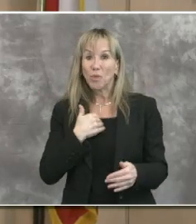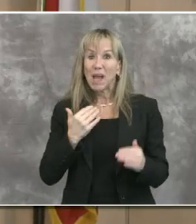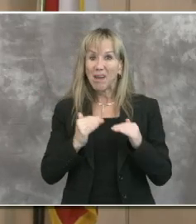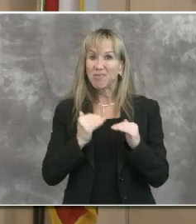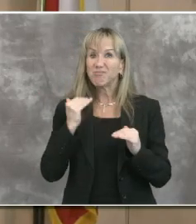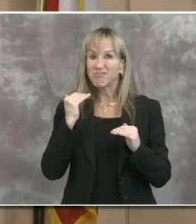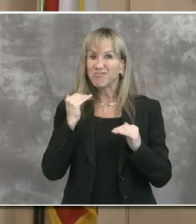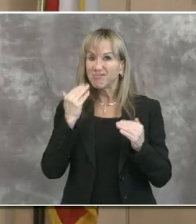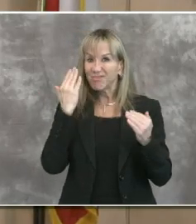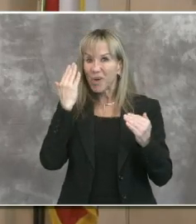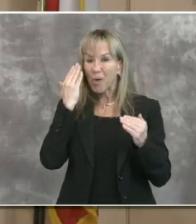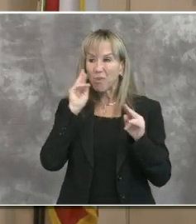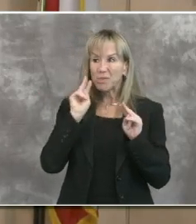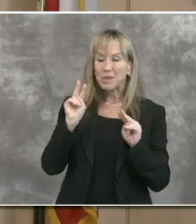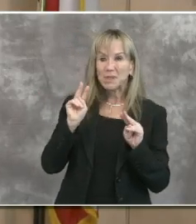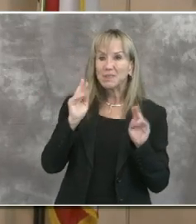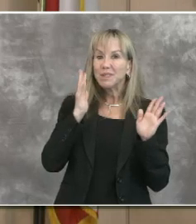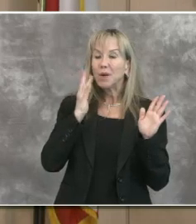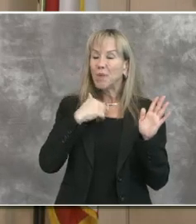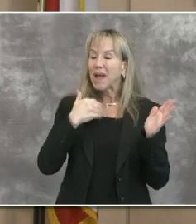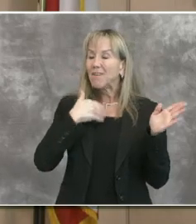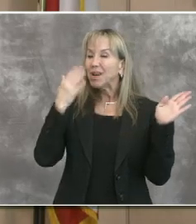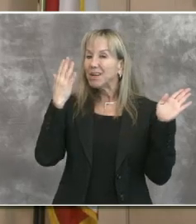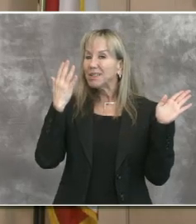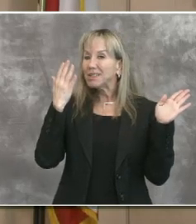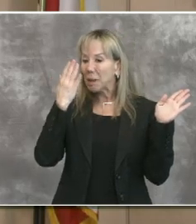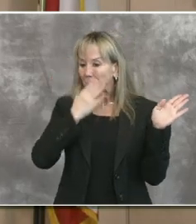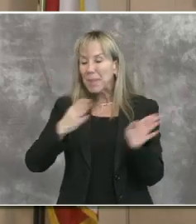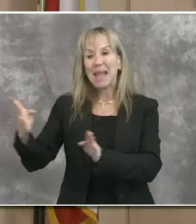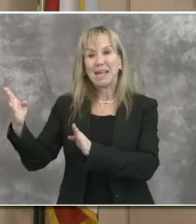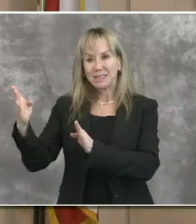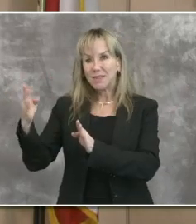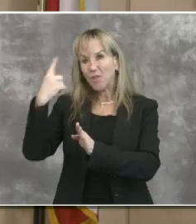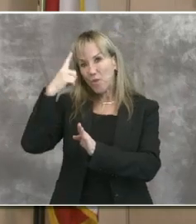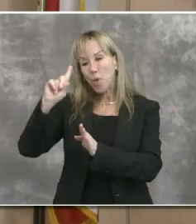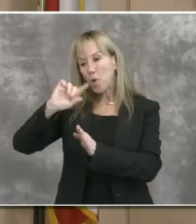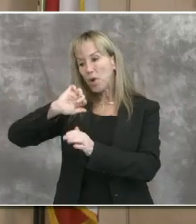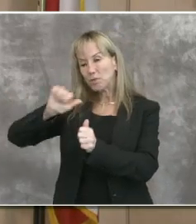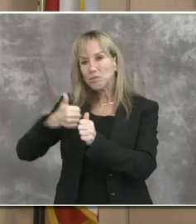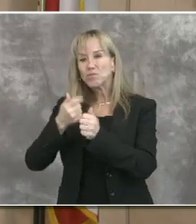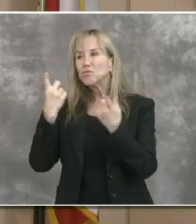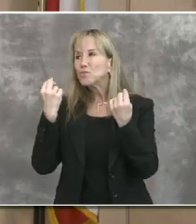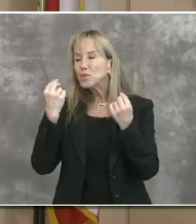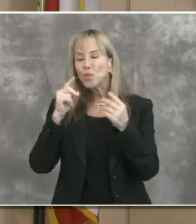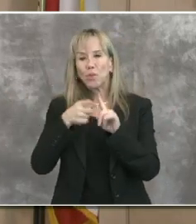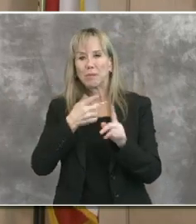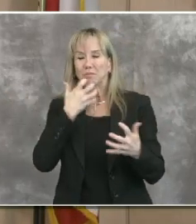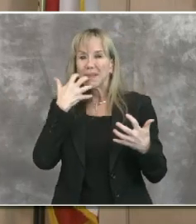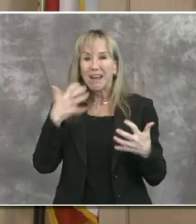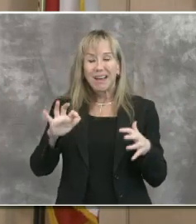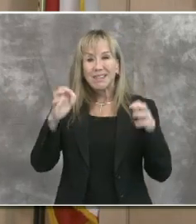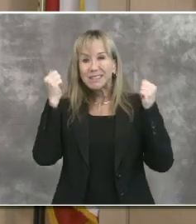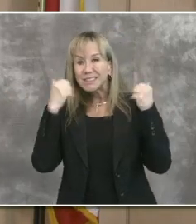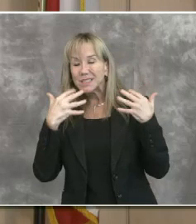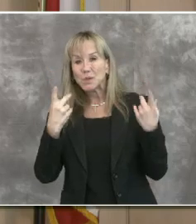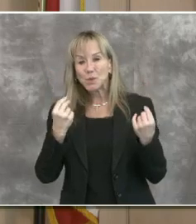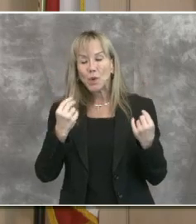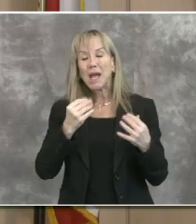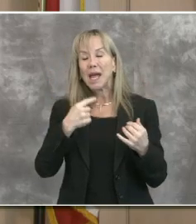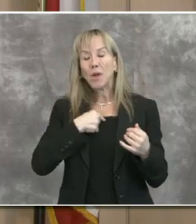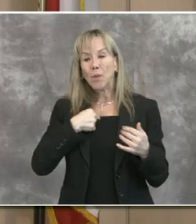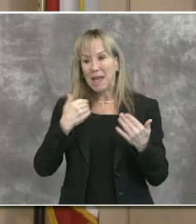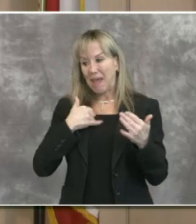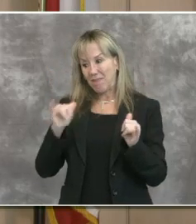heat plan that we will have to operationalize and work within the confines of